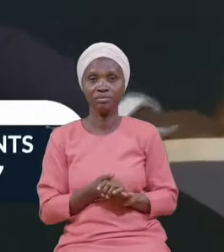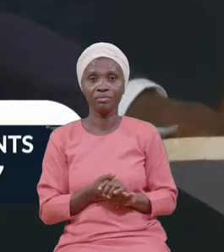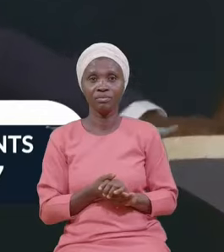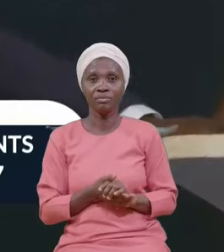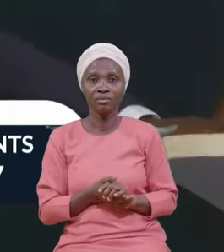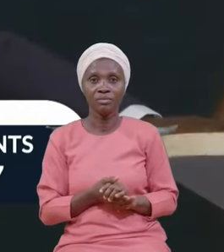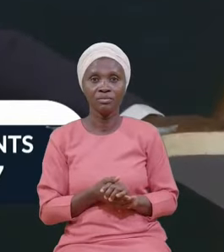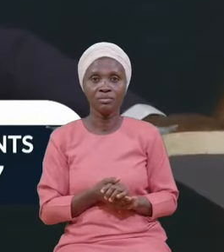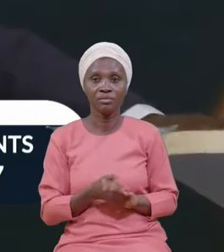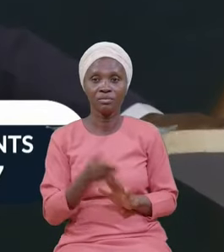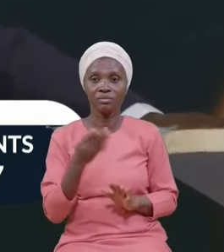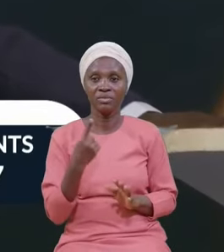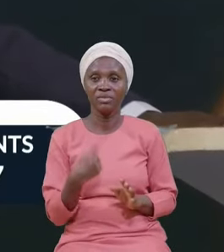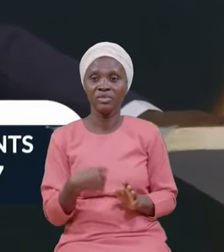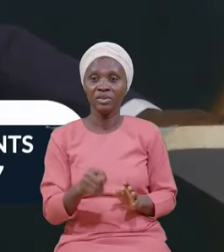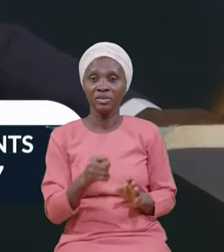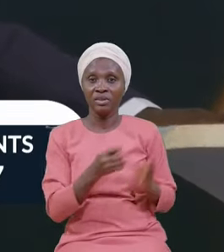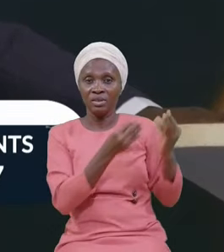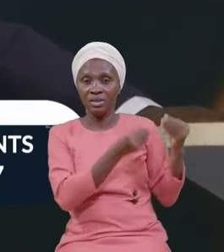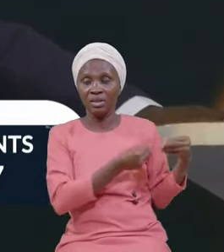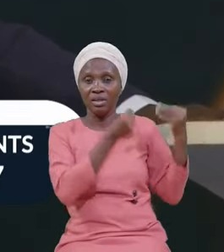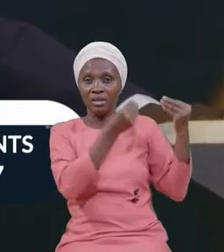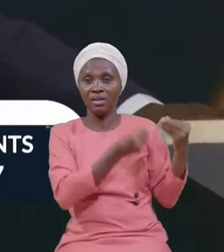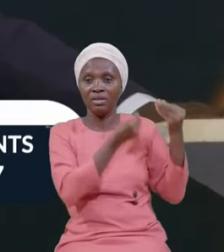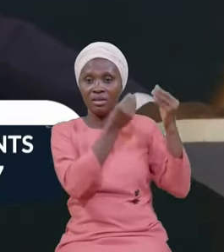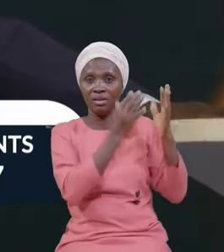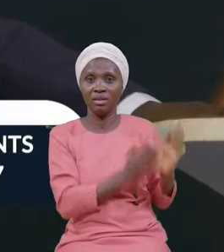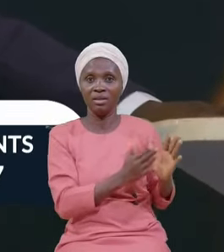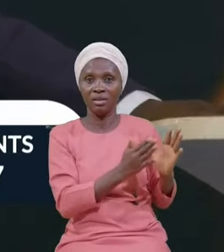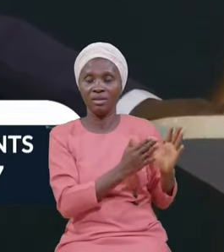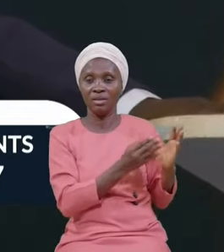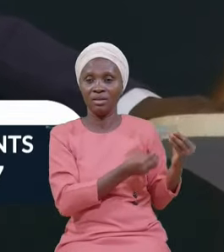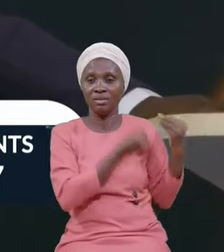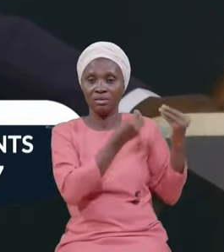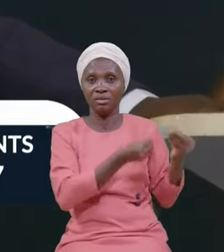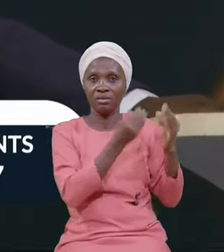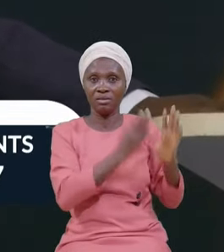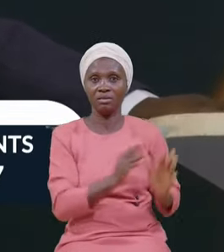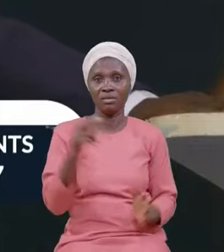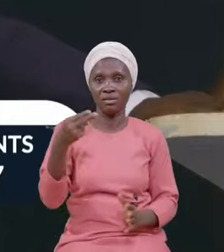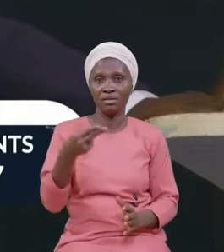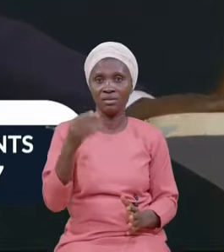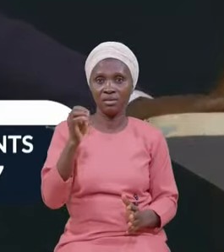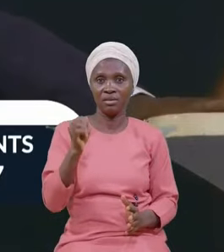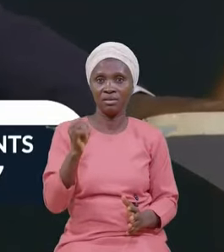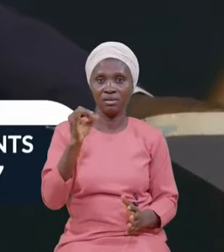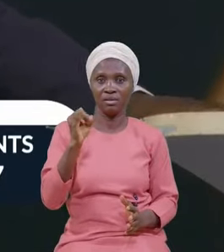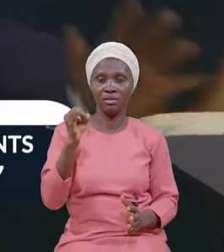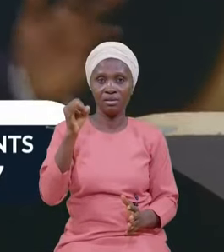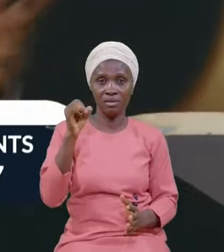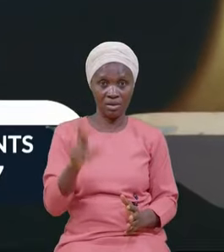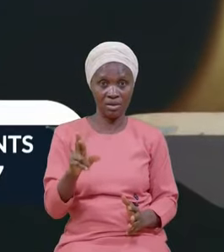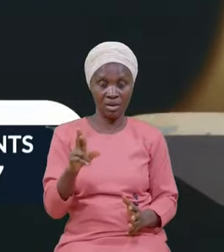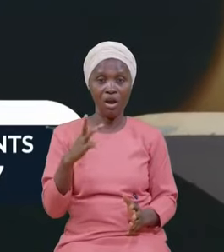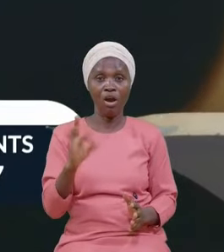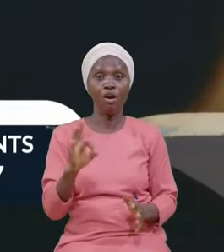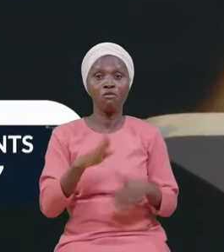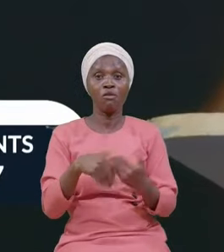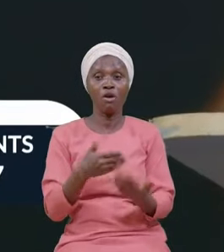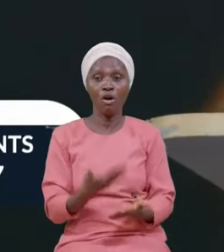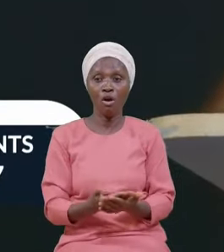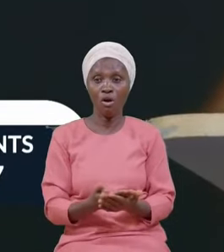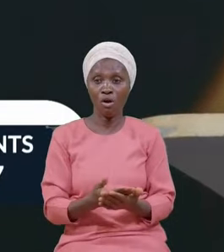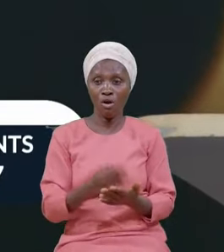those who inherit the air of all for All Sons and servants yes inheritage